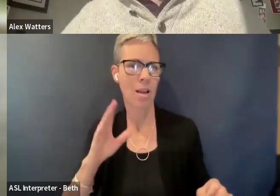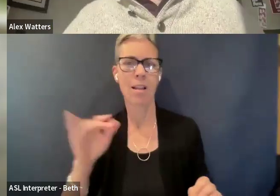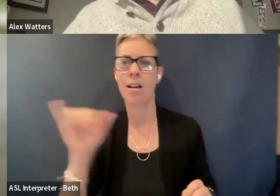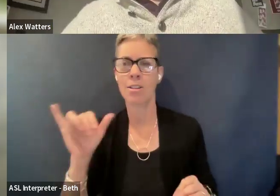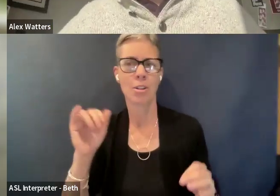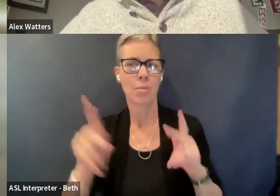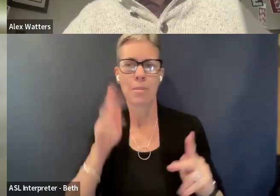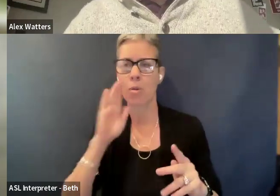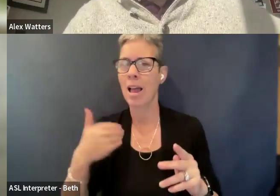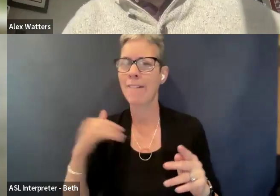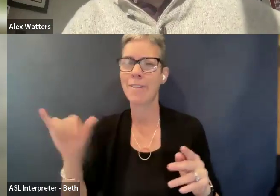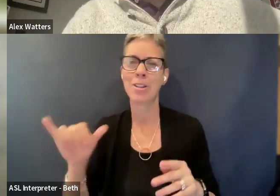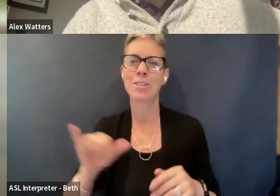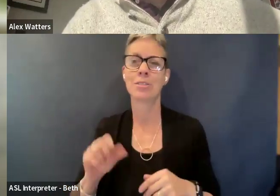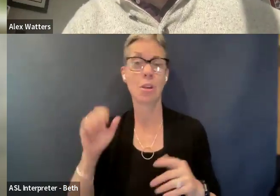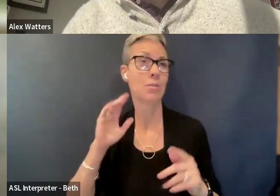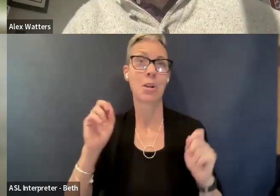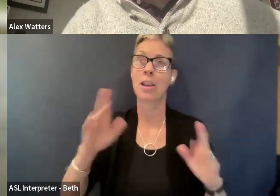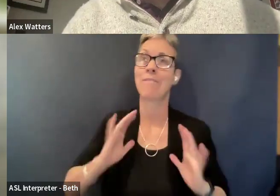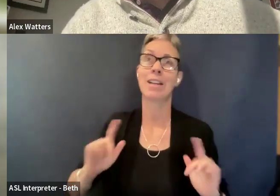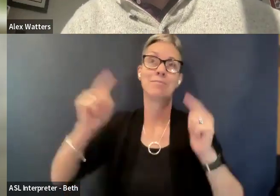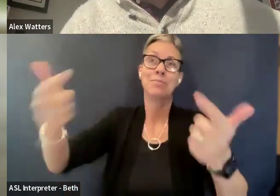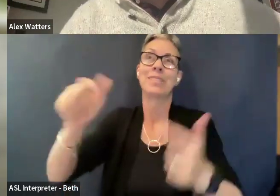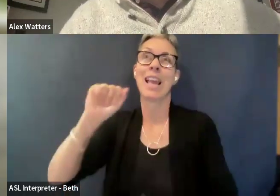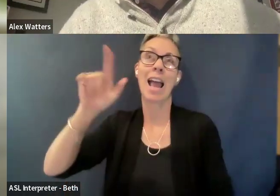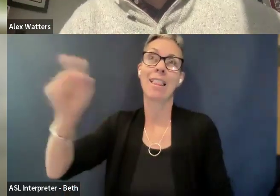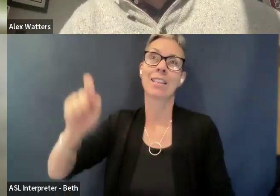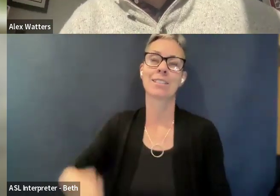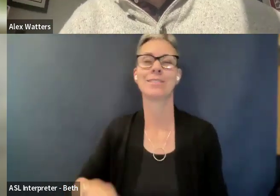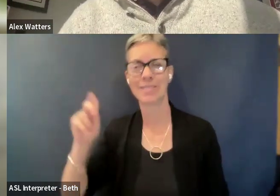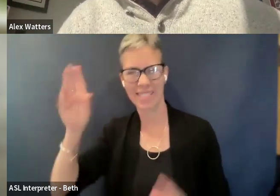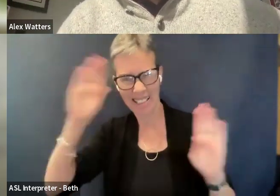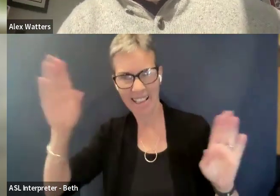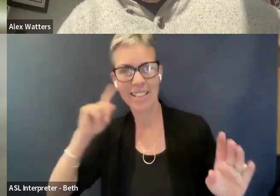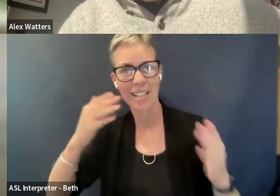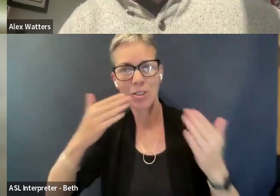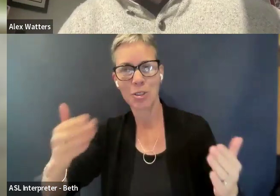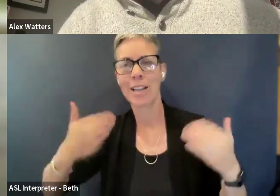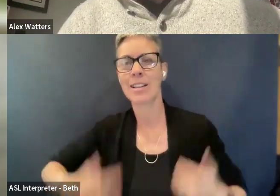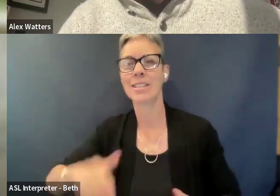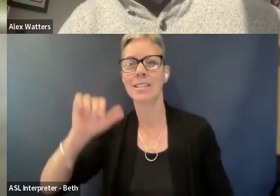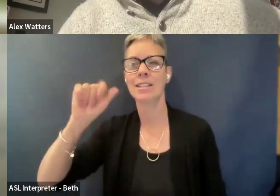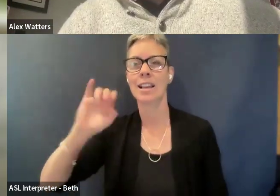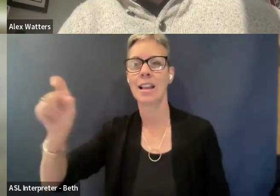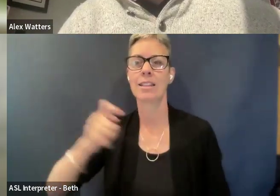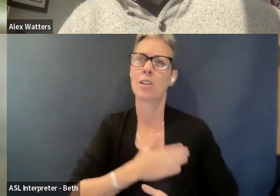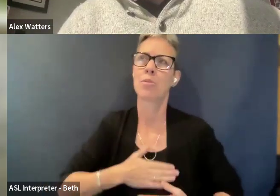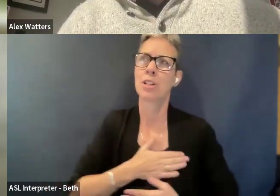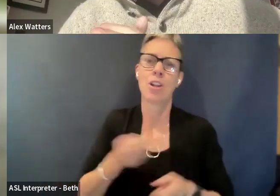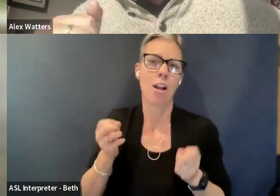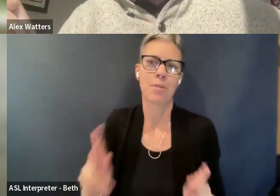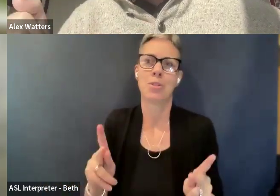So, then I'll just turn it over to you, Alex. How about that? All right, that sounds great. Thank you. I really appreciate the